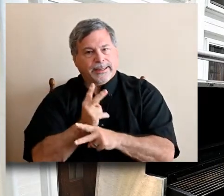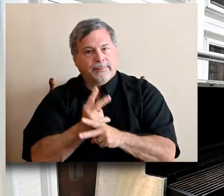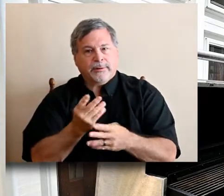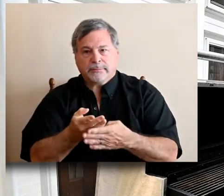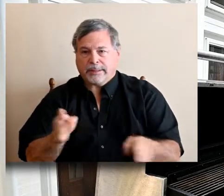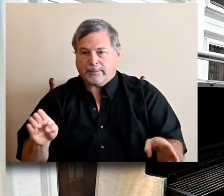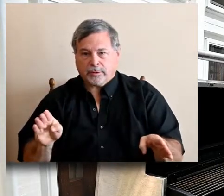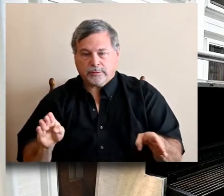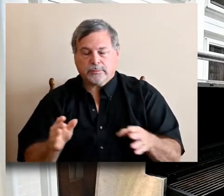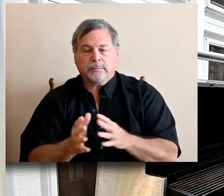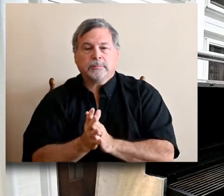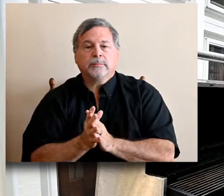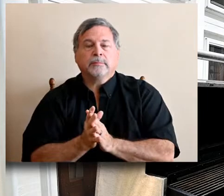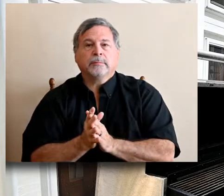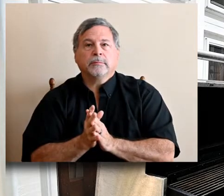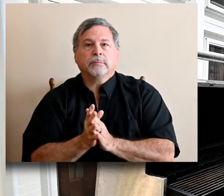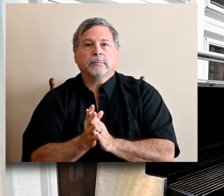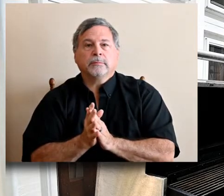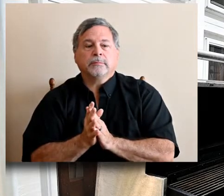those separate.